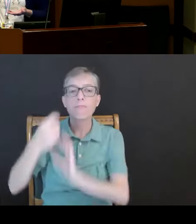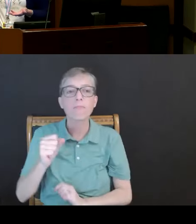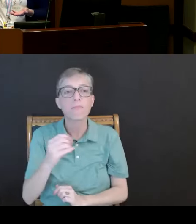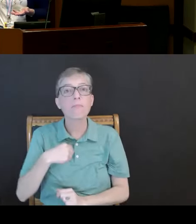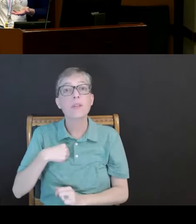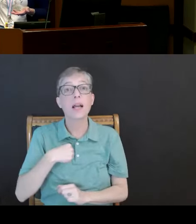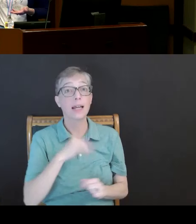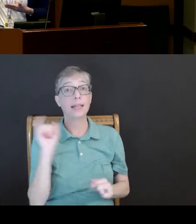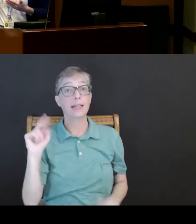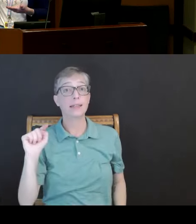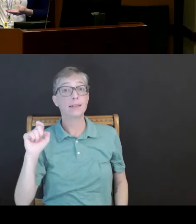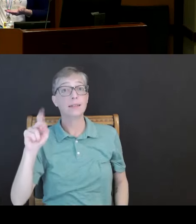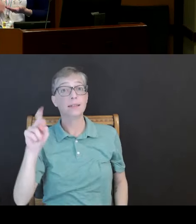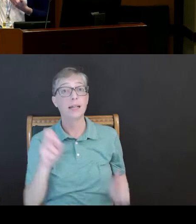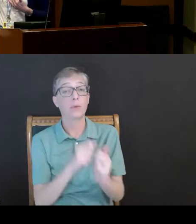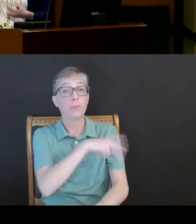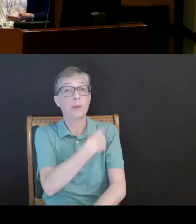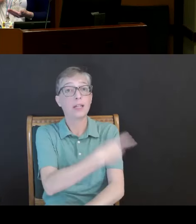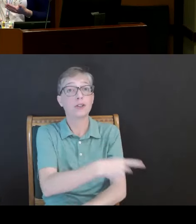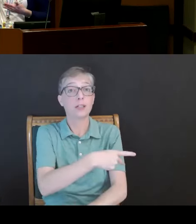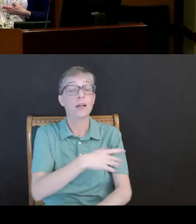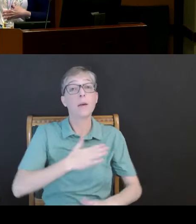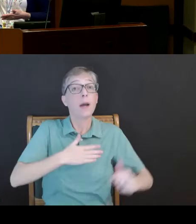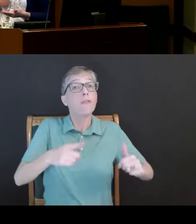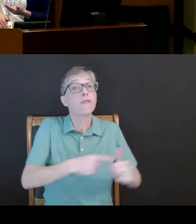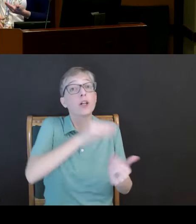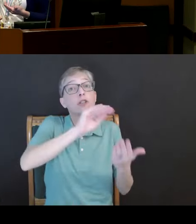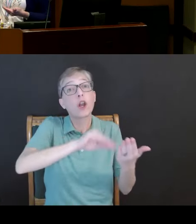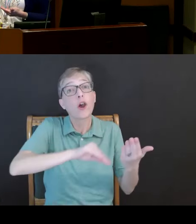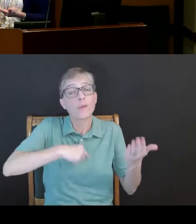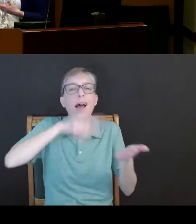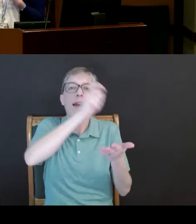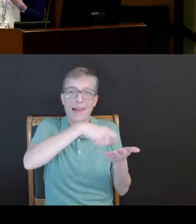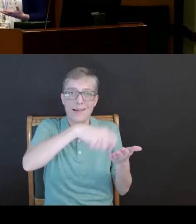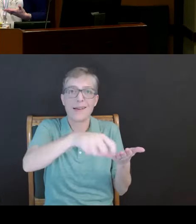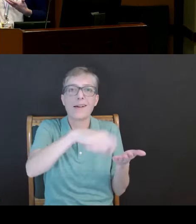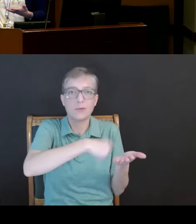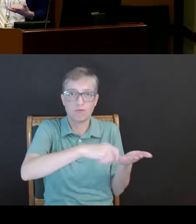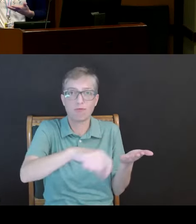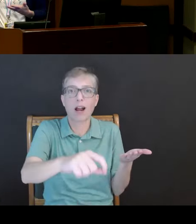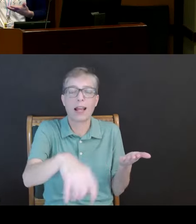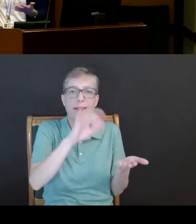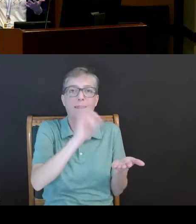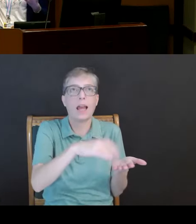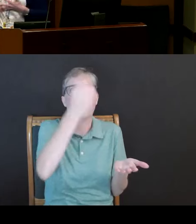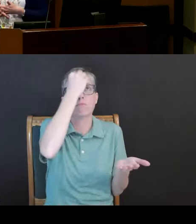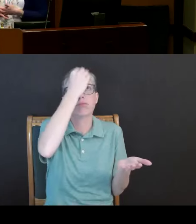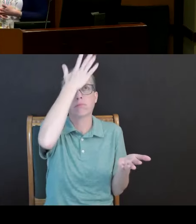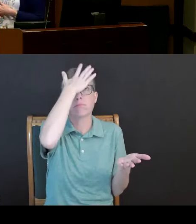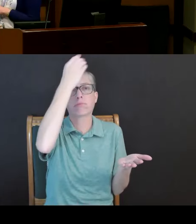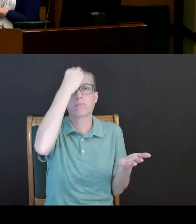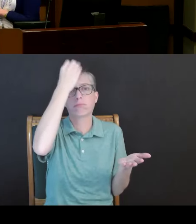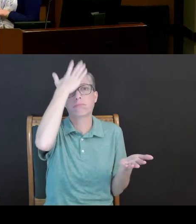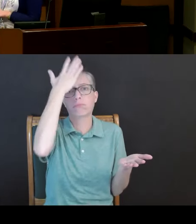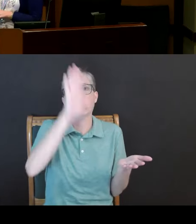first set of notes because it helps me gather the information I need, that important information about their identity, because that's